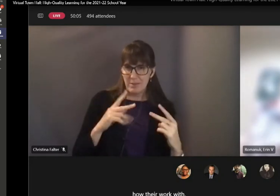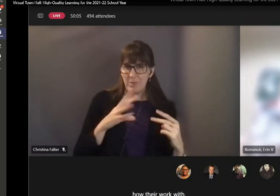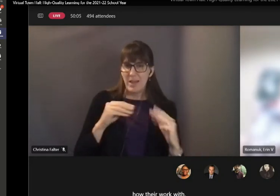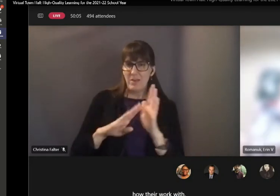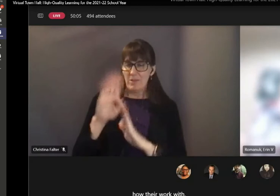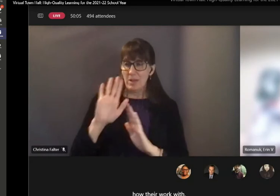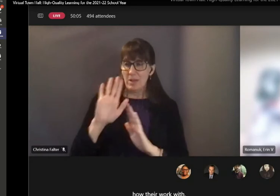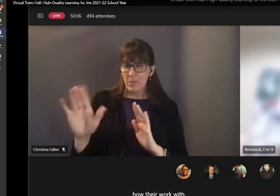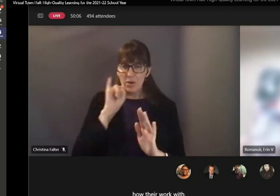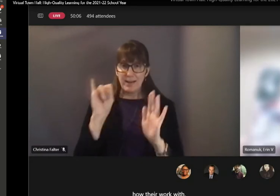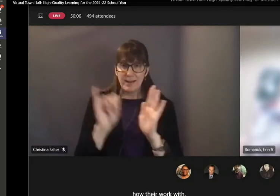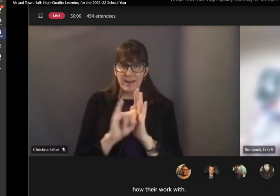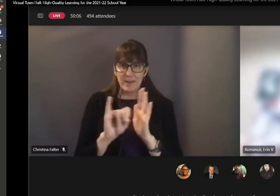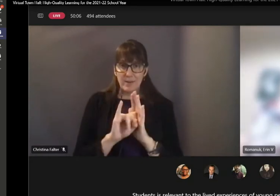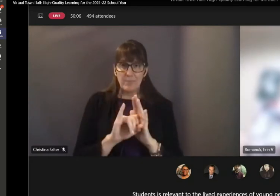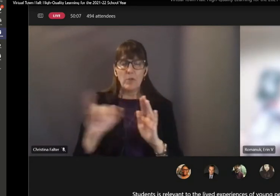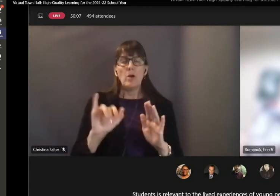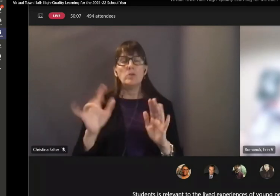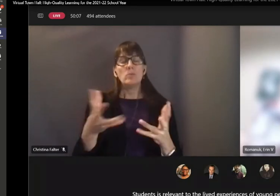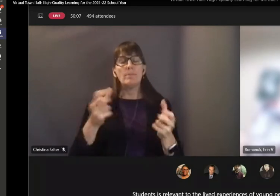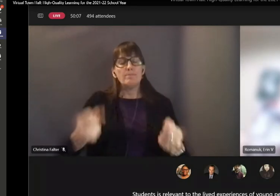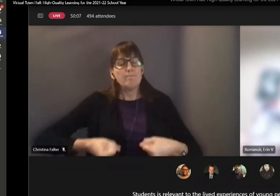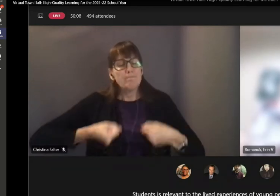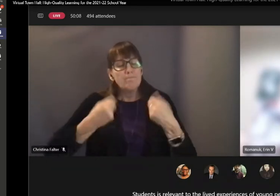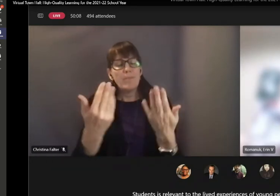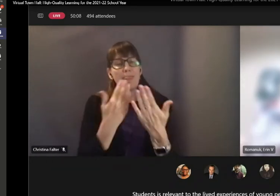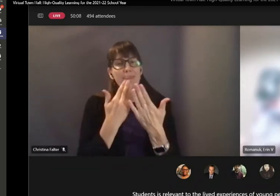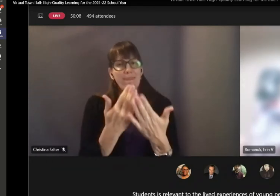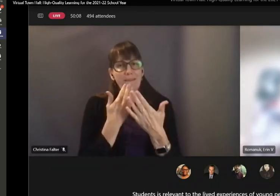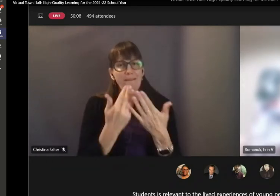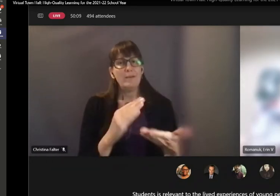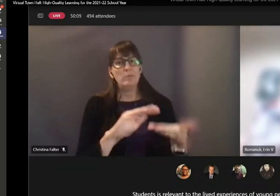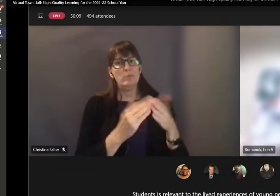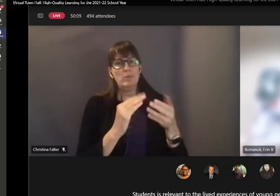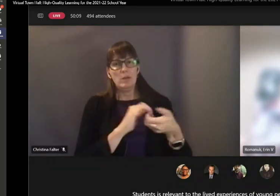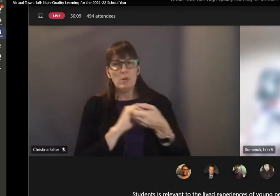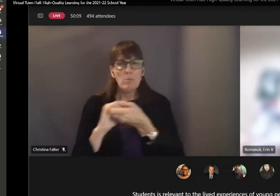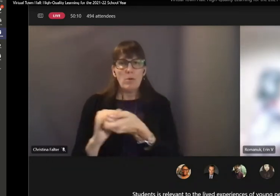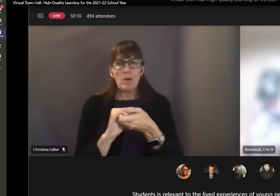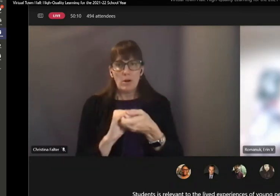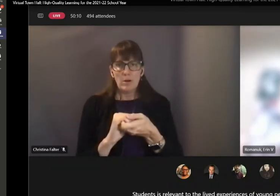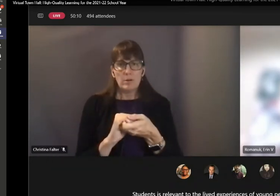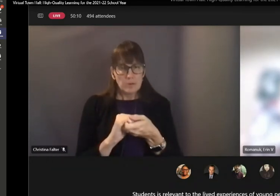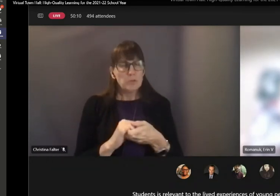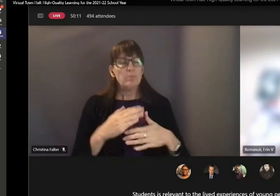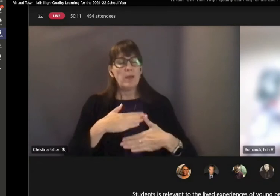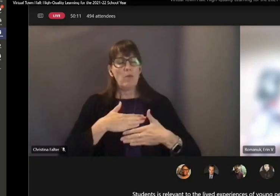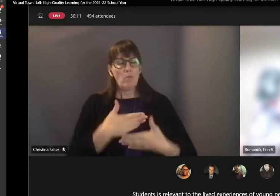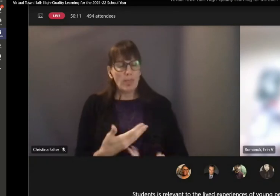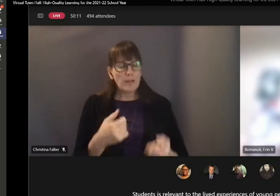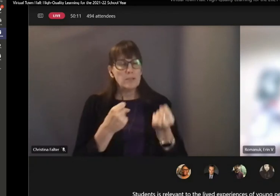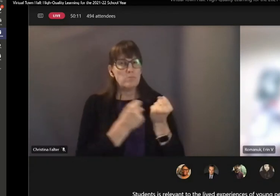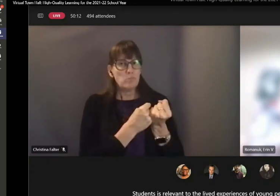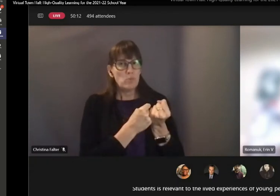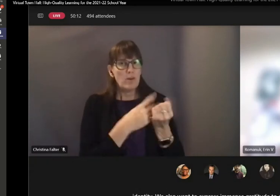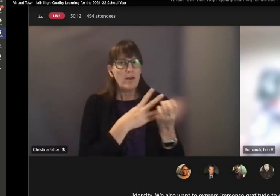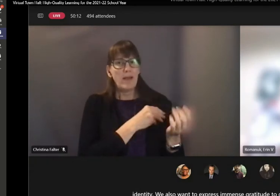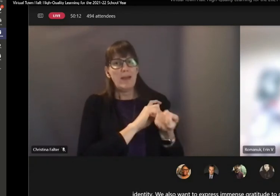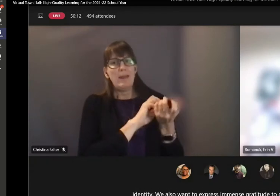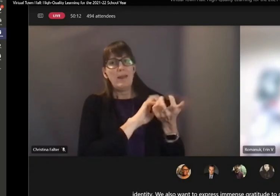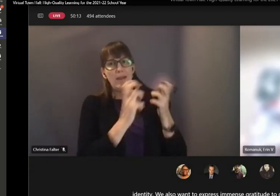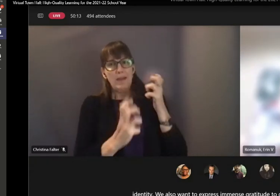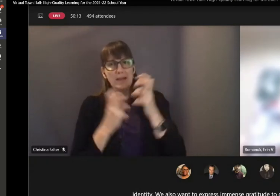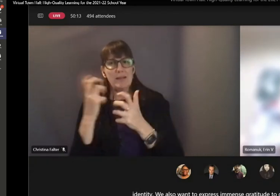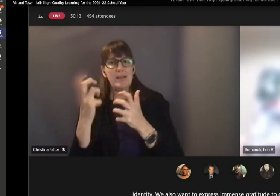express immense gratitude to our community partners who have been so adaptable and supportive throughout the pandemic. We appreciate